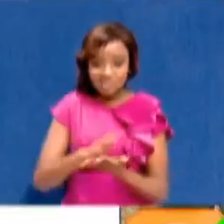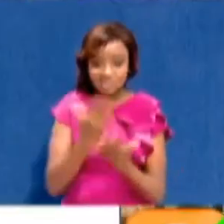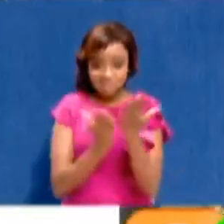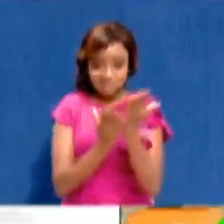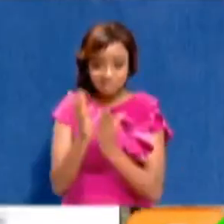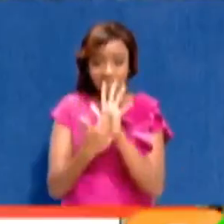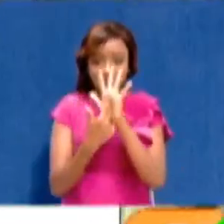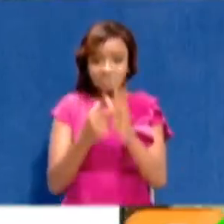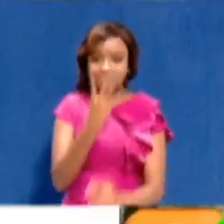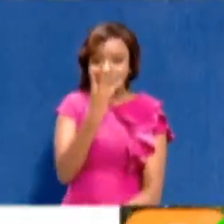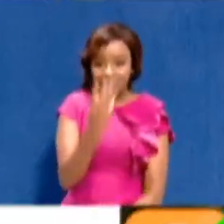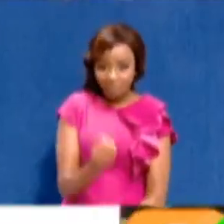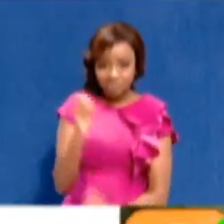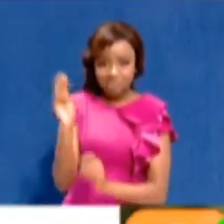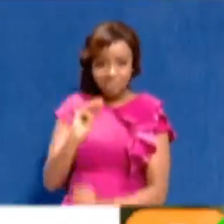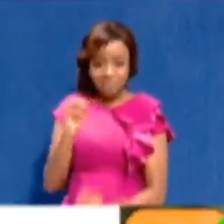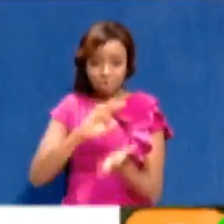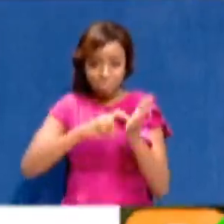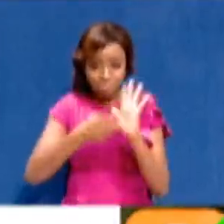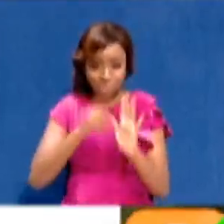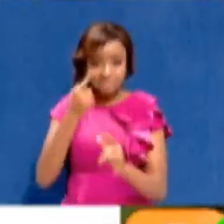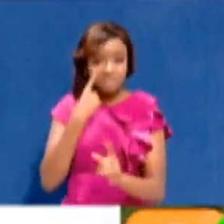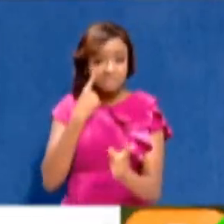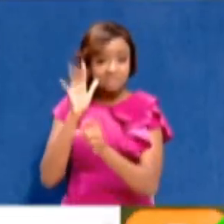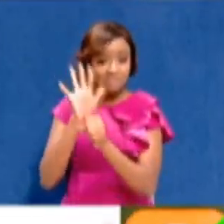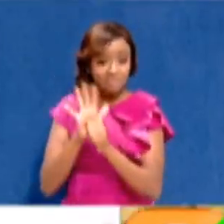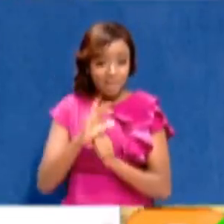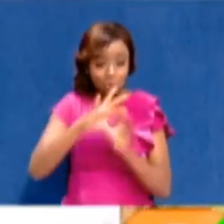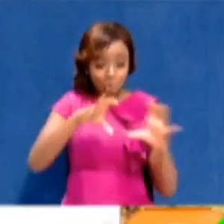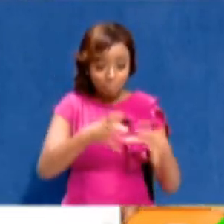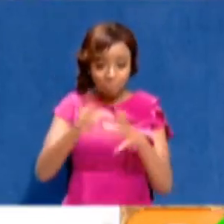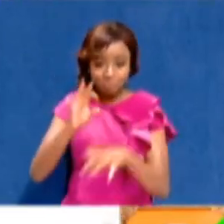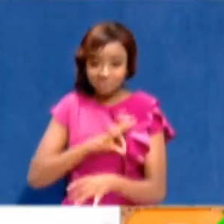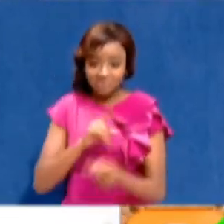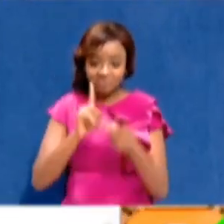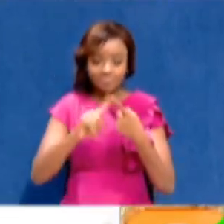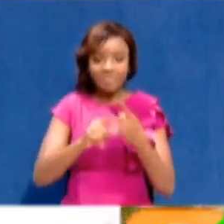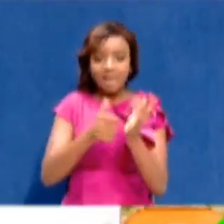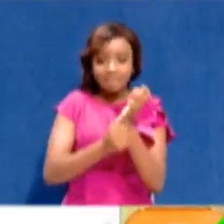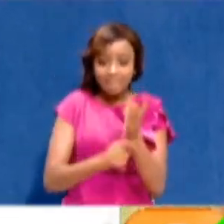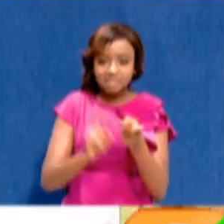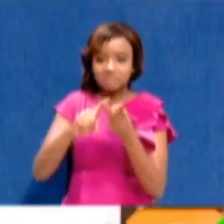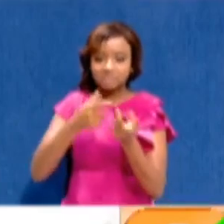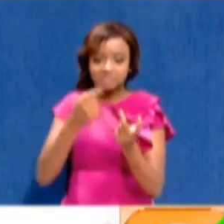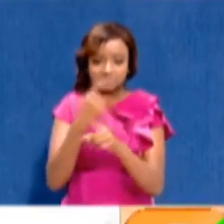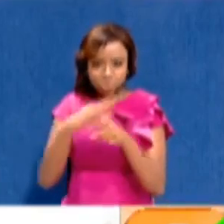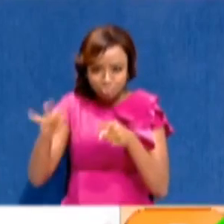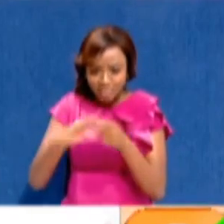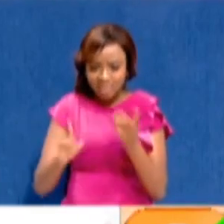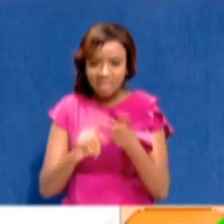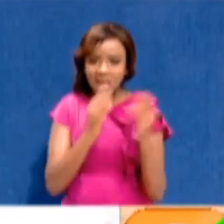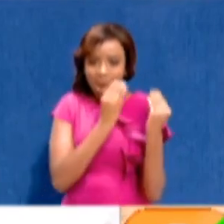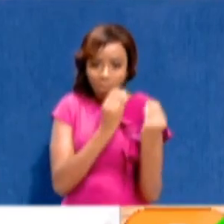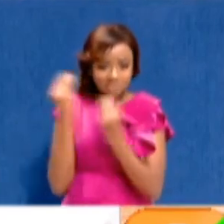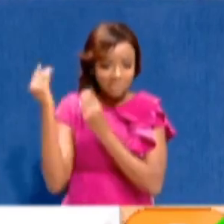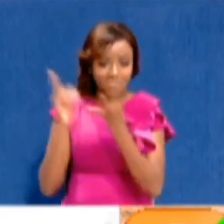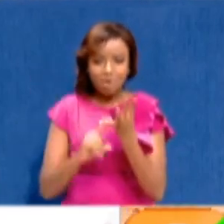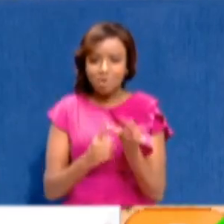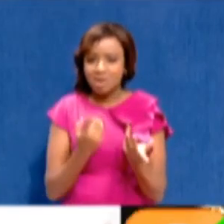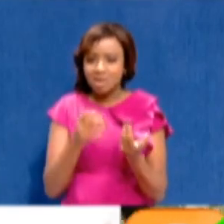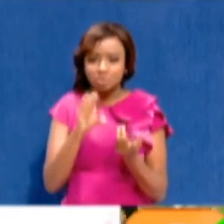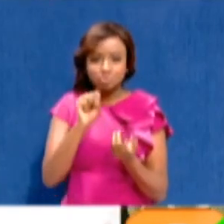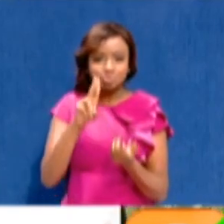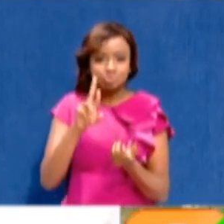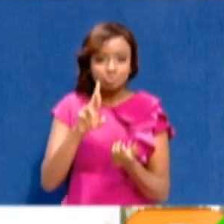The 40 million shilling project has seen communities benefit from maize, beans, green grams, kales and watermelons grown